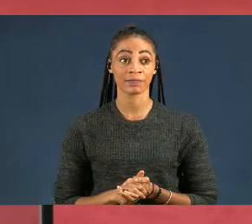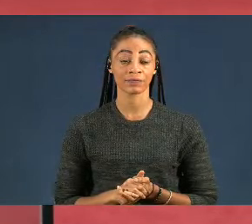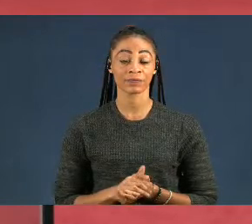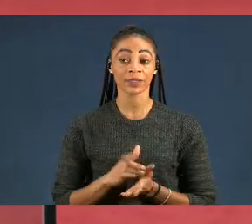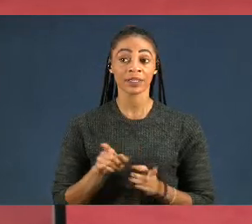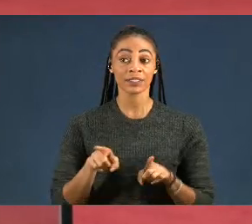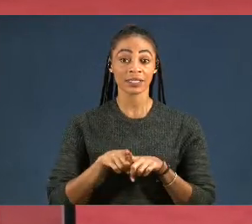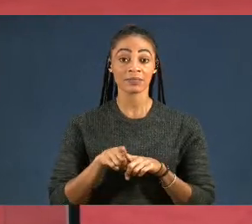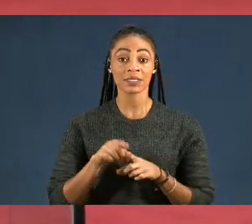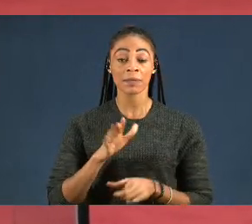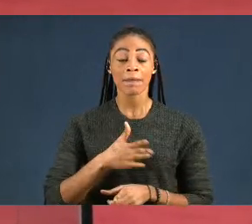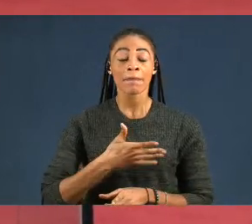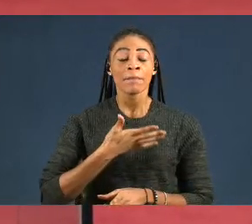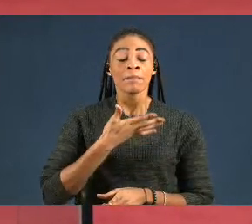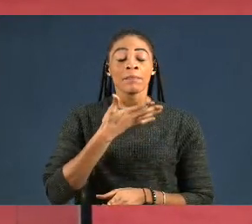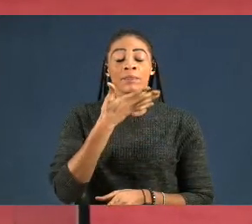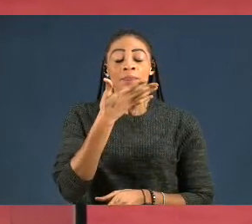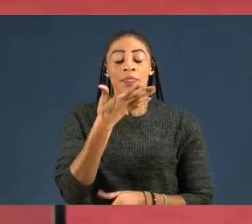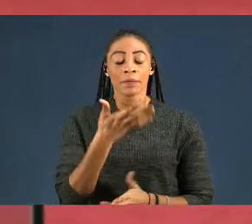perfume,